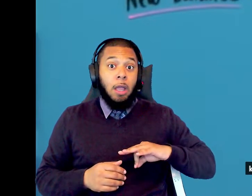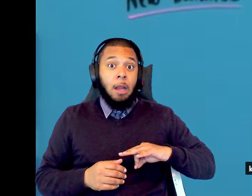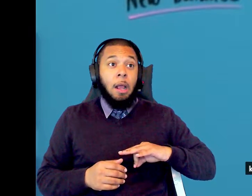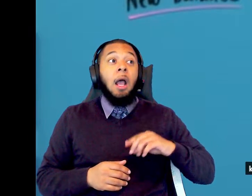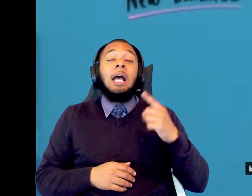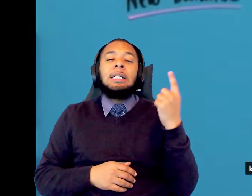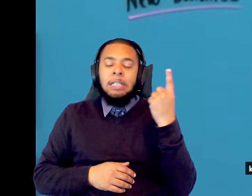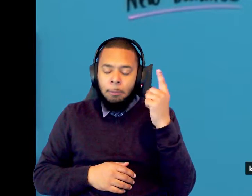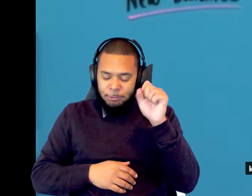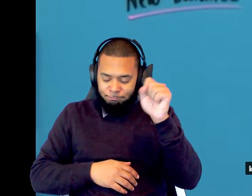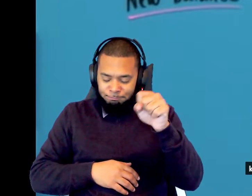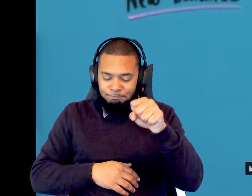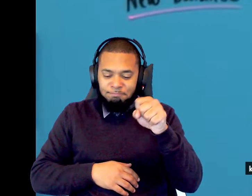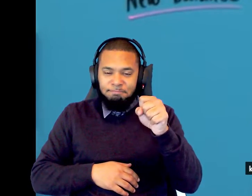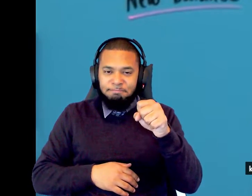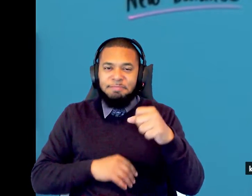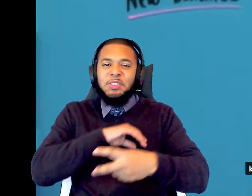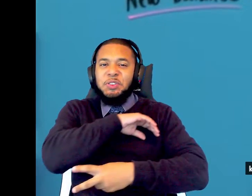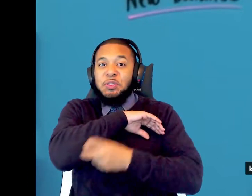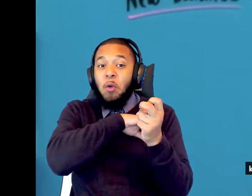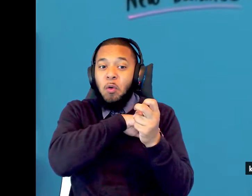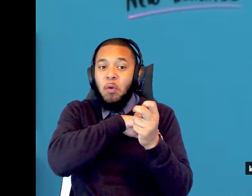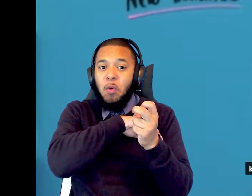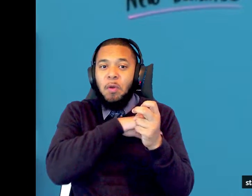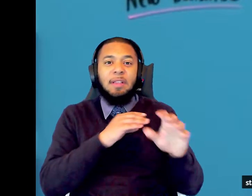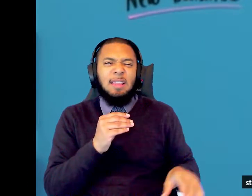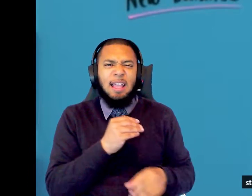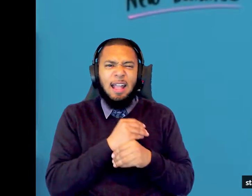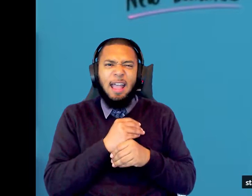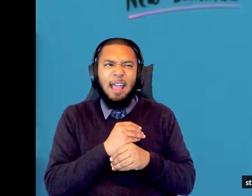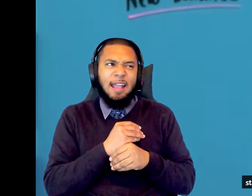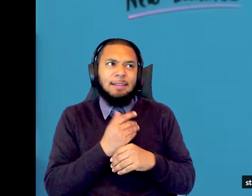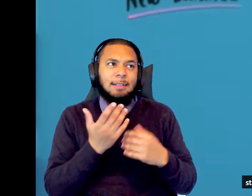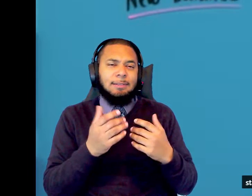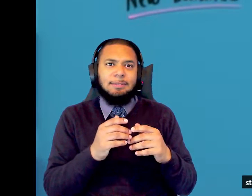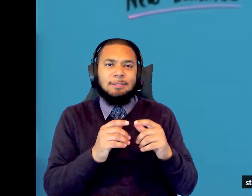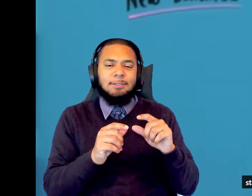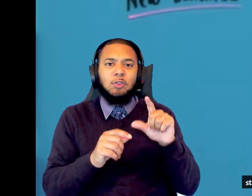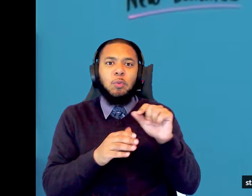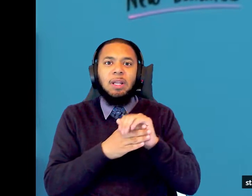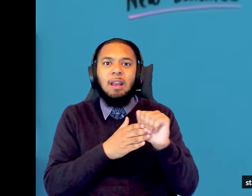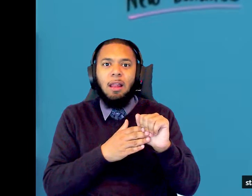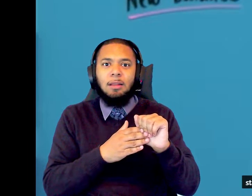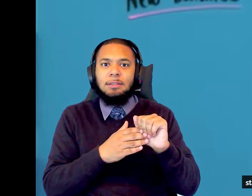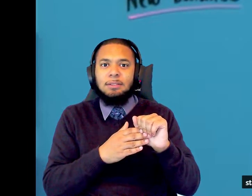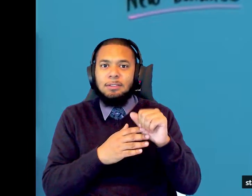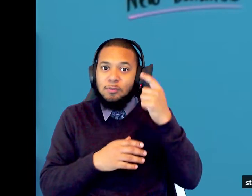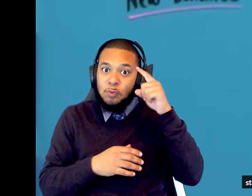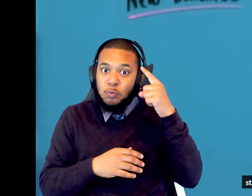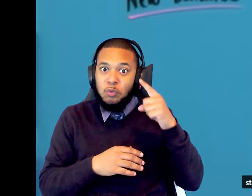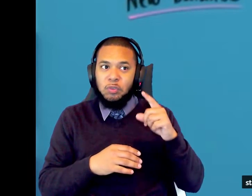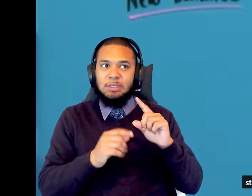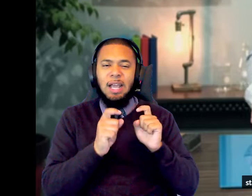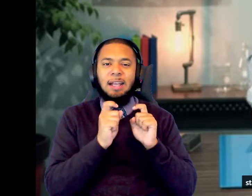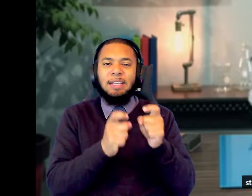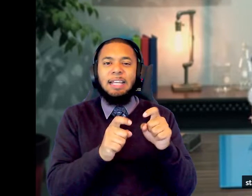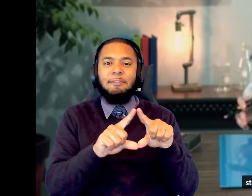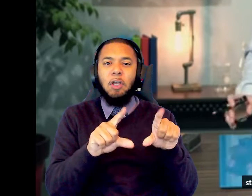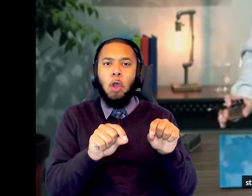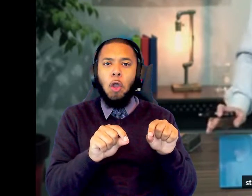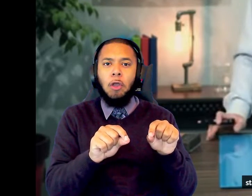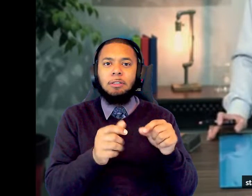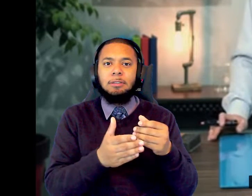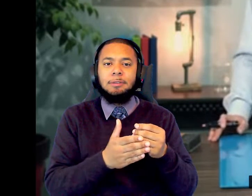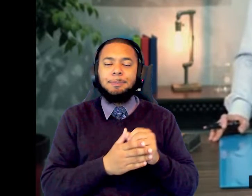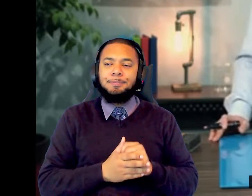someone did steal your card. And they put $20, they bought a gift card at a gas station. All right, so $20. And you called